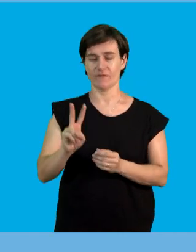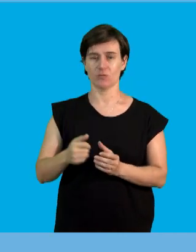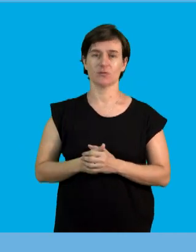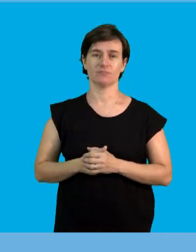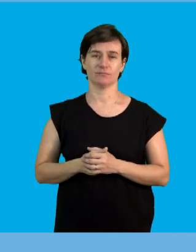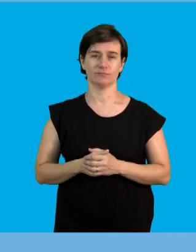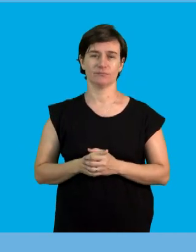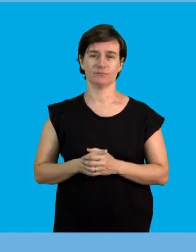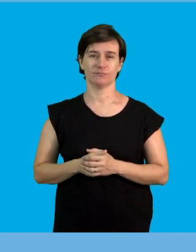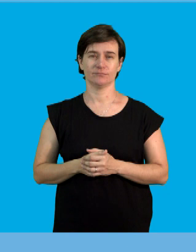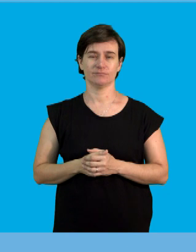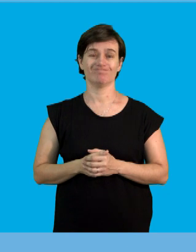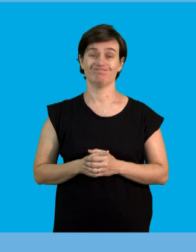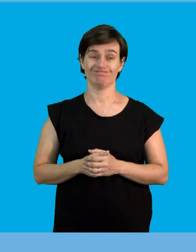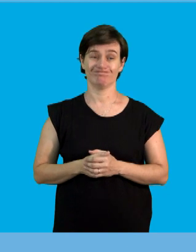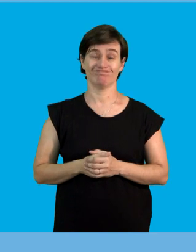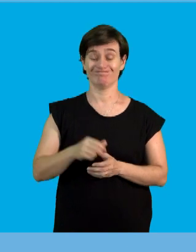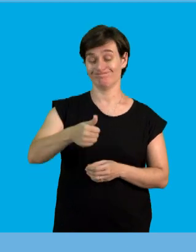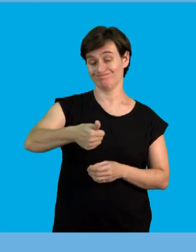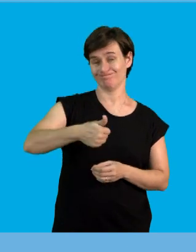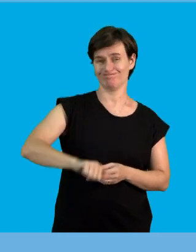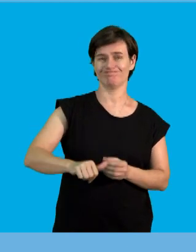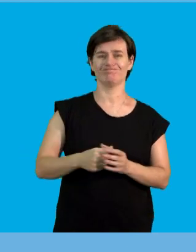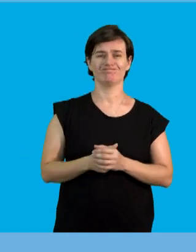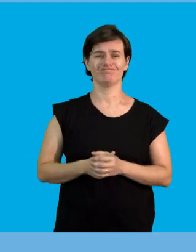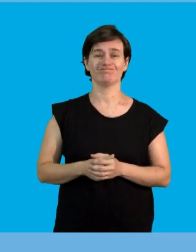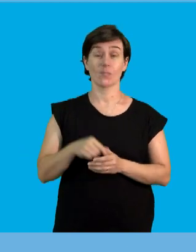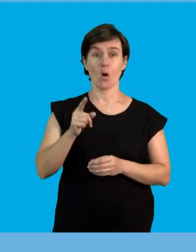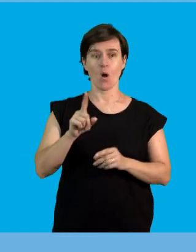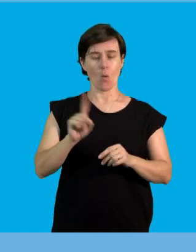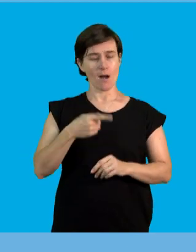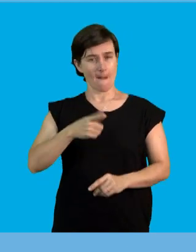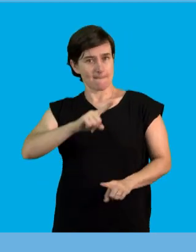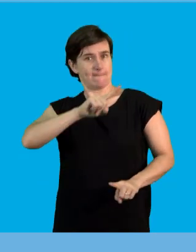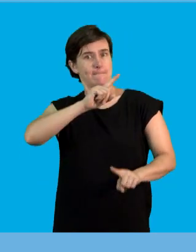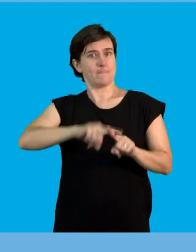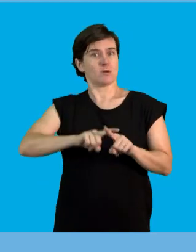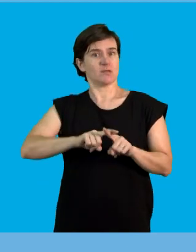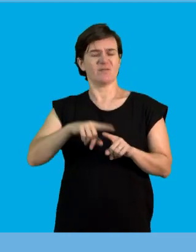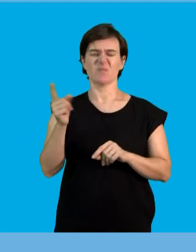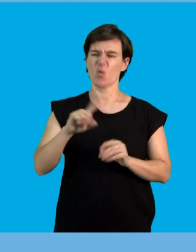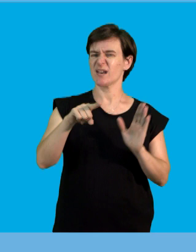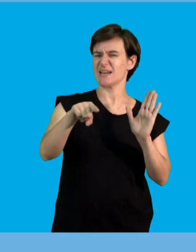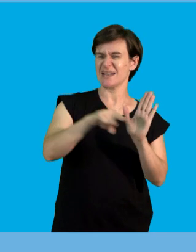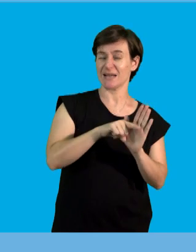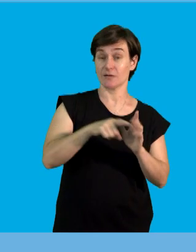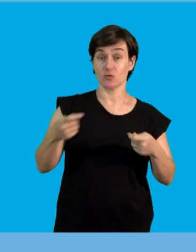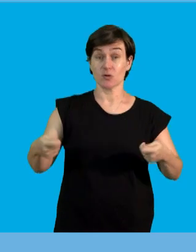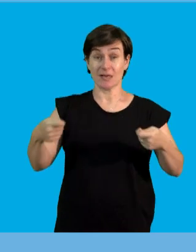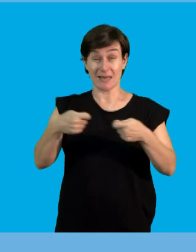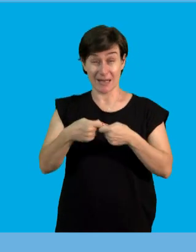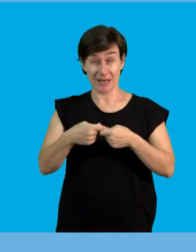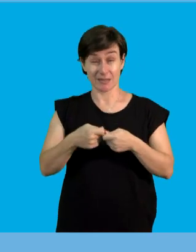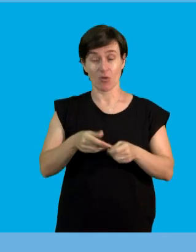of 1,5 volts. Then question D is asking us now the advantage and also now